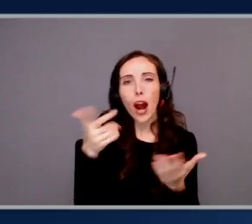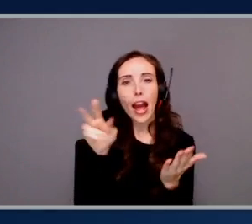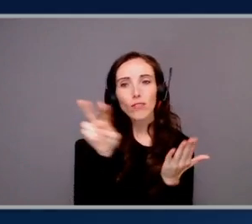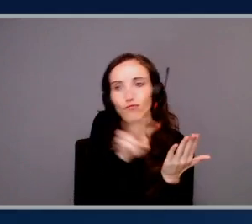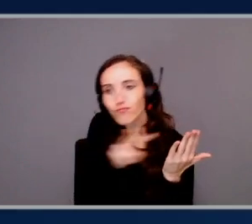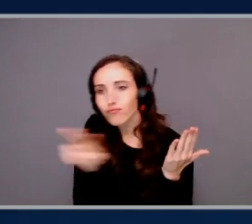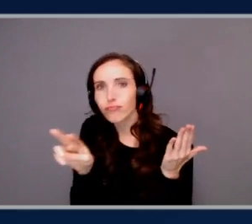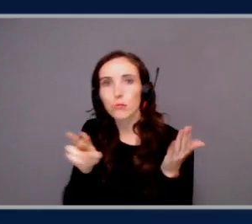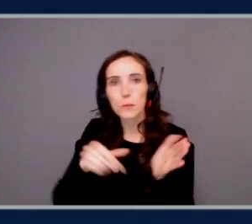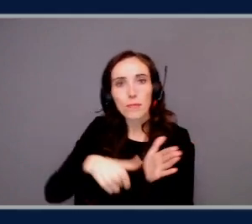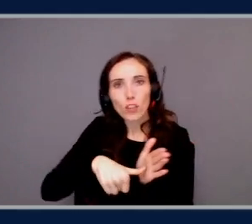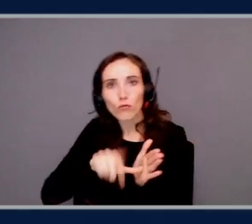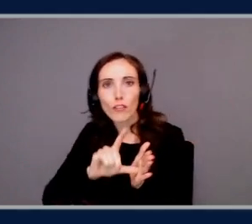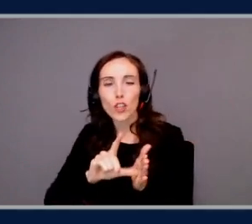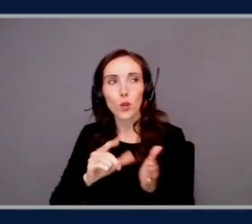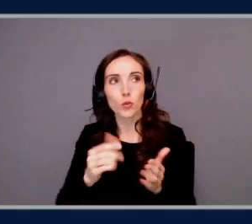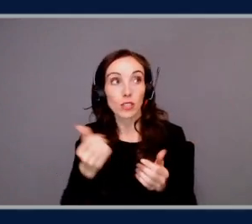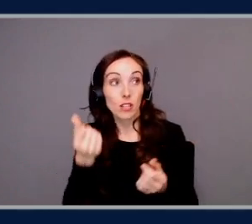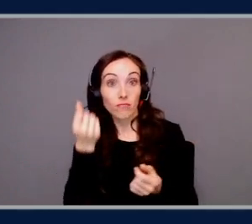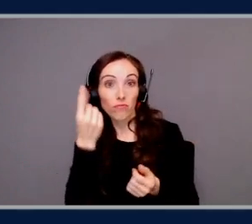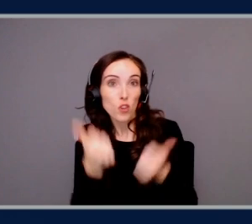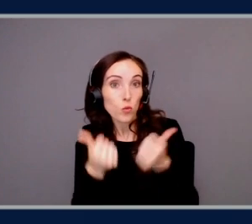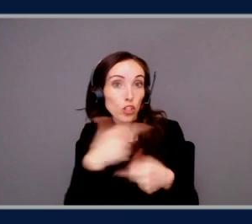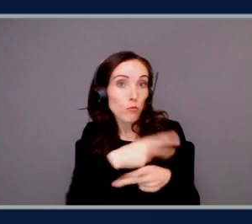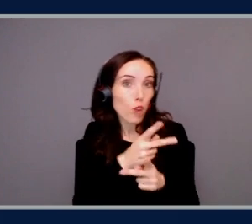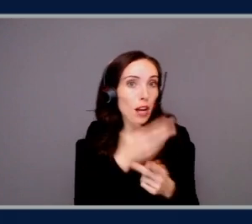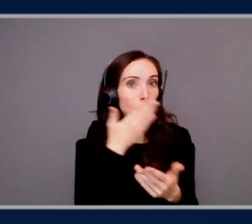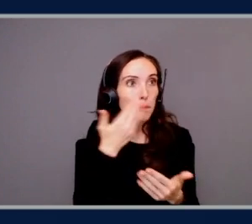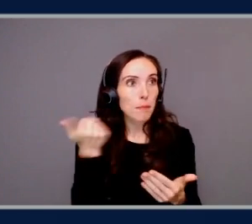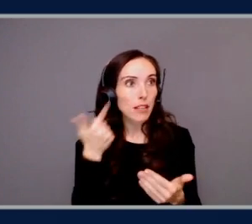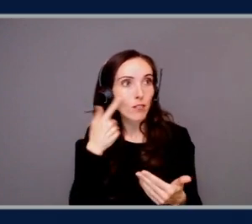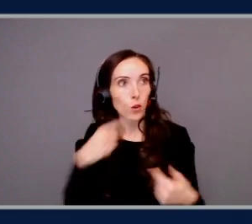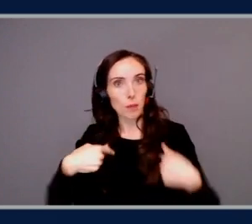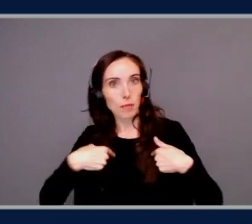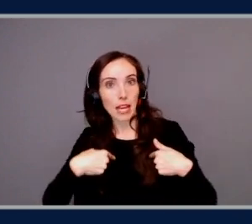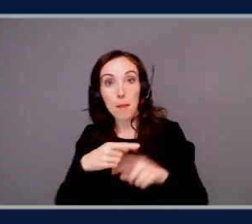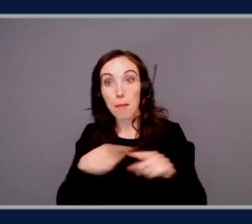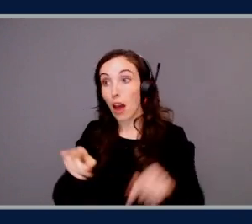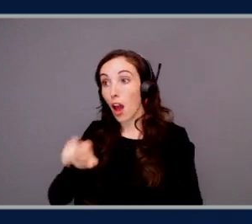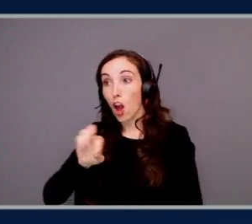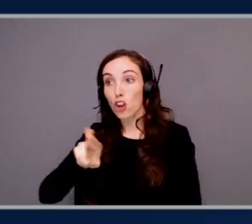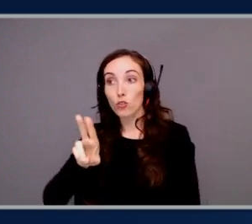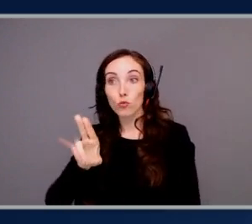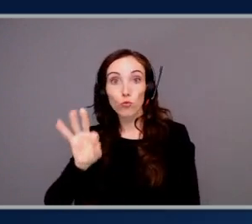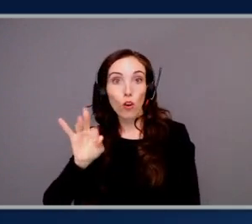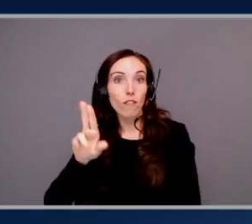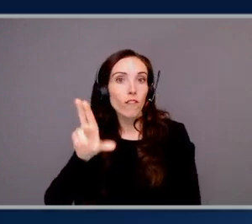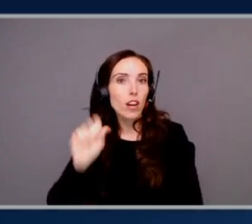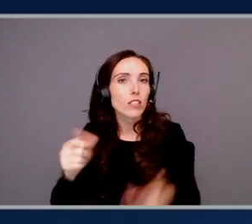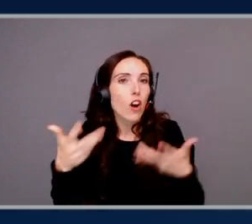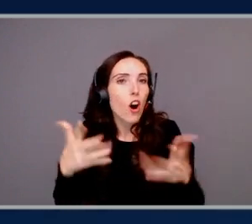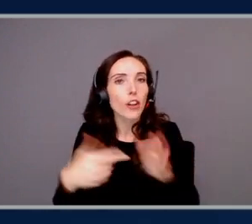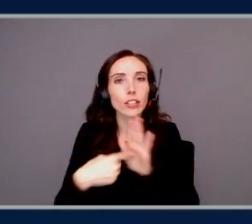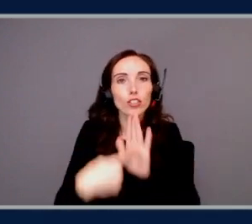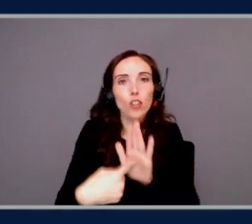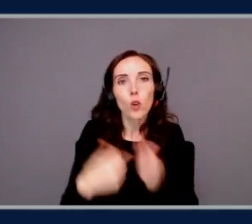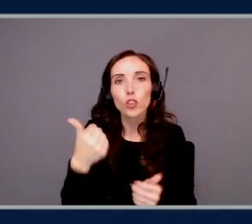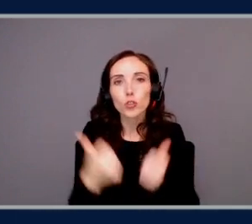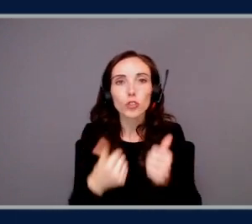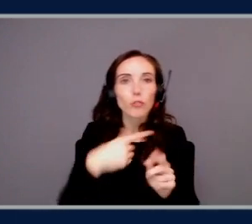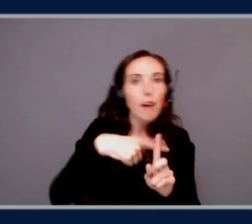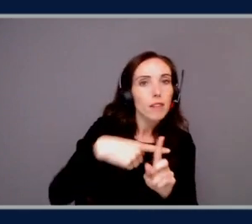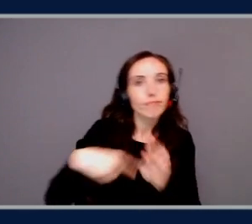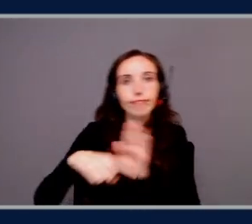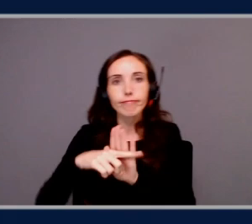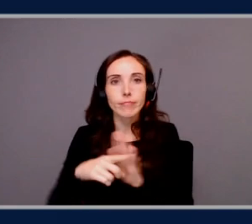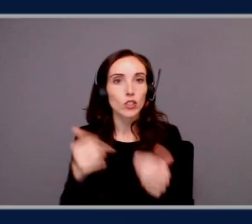the good product for me? What are people saying? And now Rufus is like, hey, here's the good and the bad. This is what people are saying. I love that